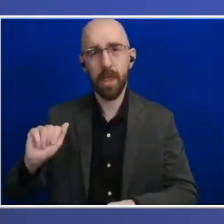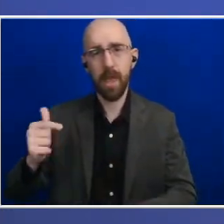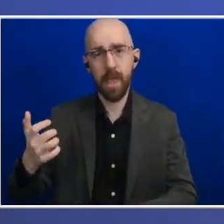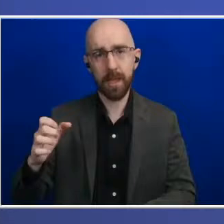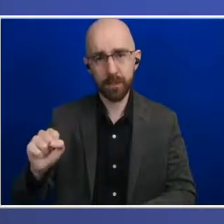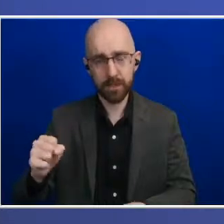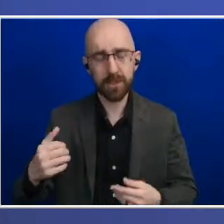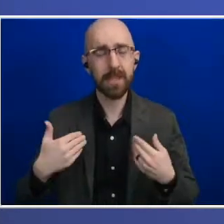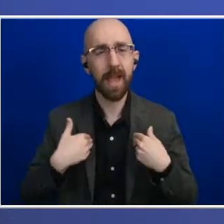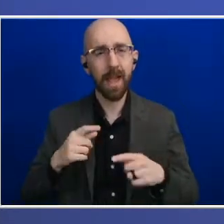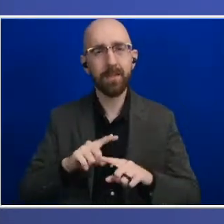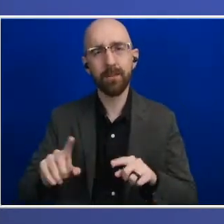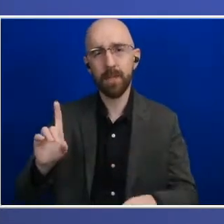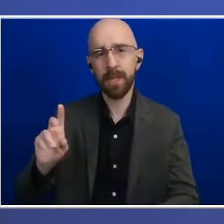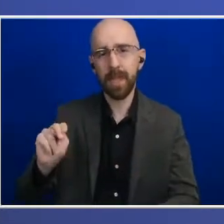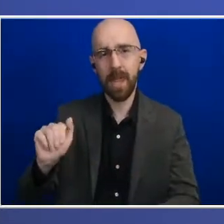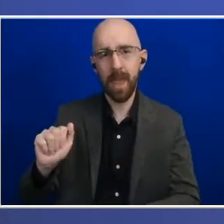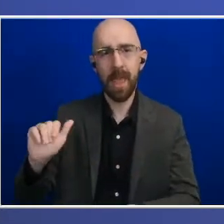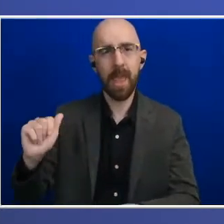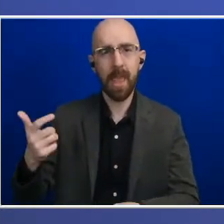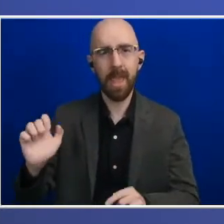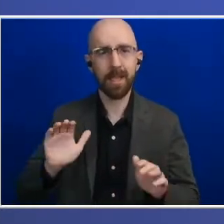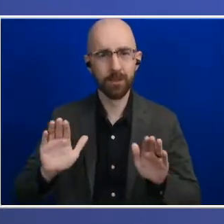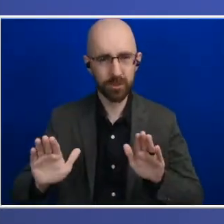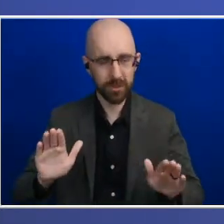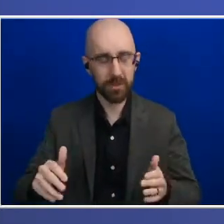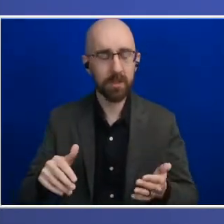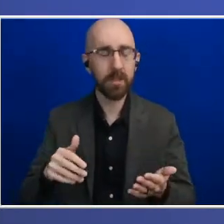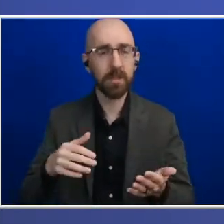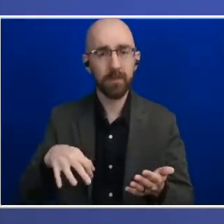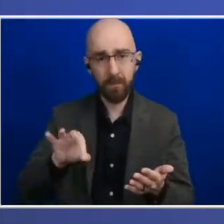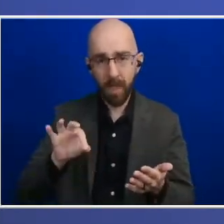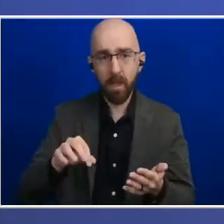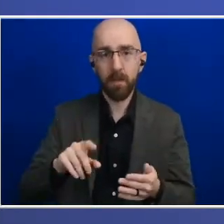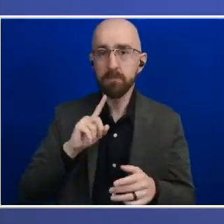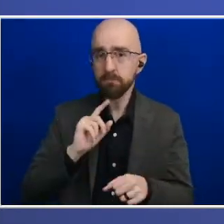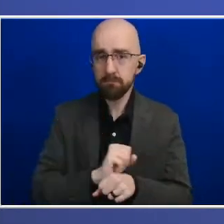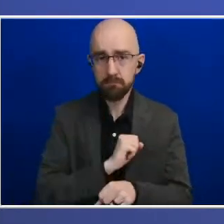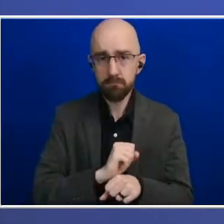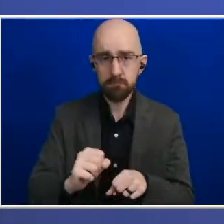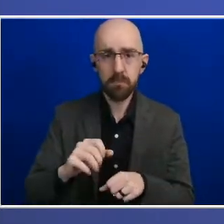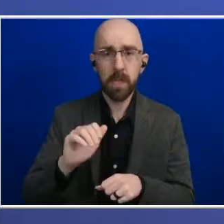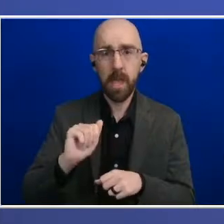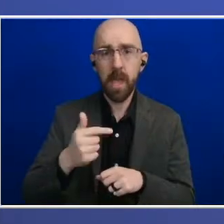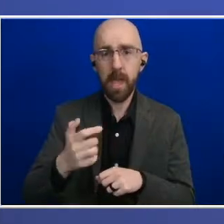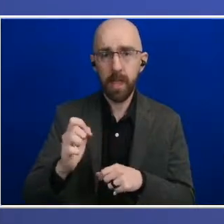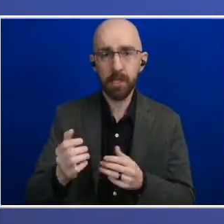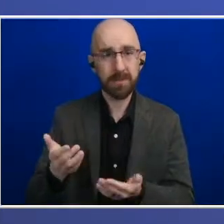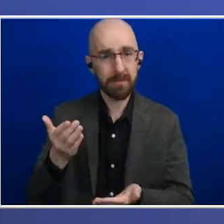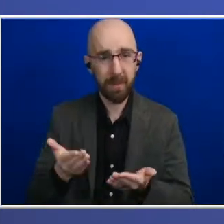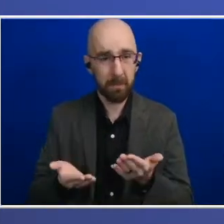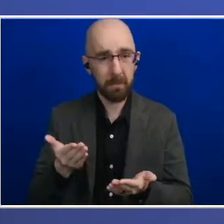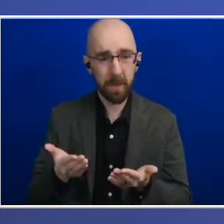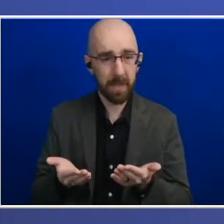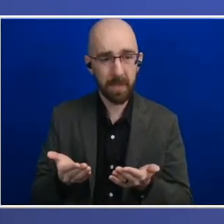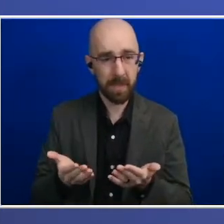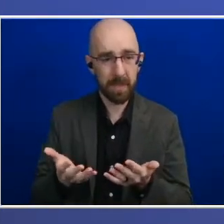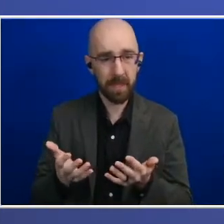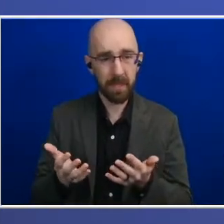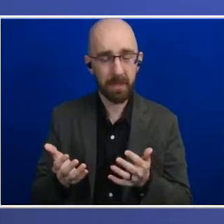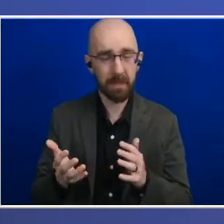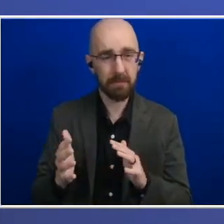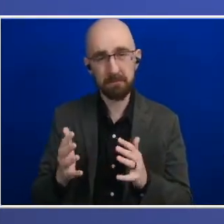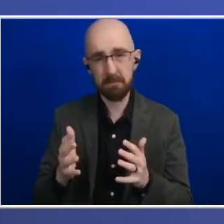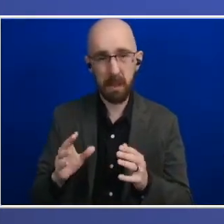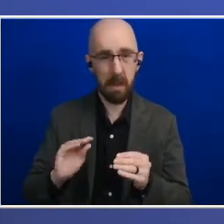DNA ages. And so it turns out that indeed age may be much of a number, but now